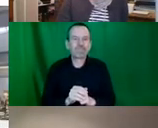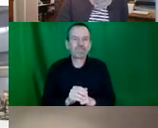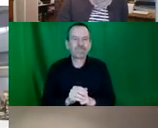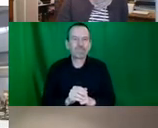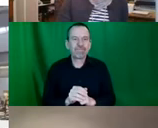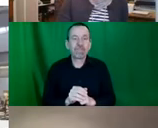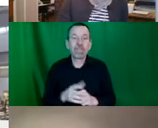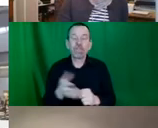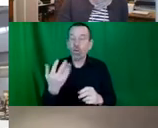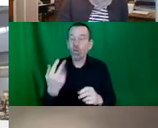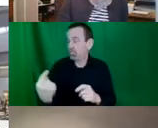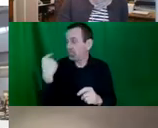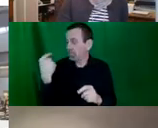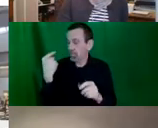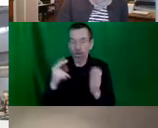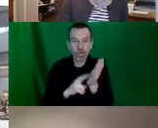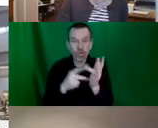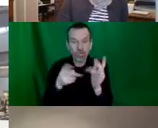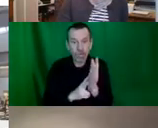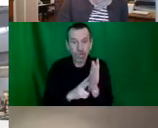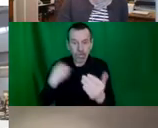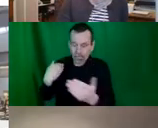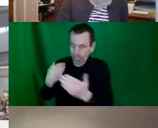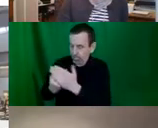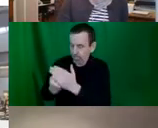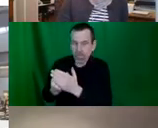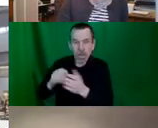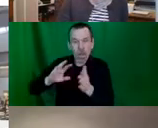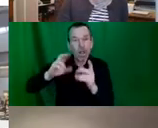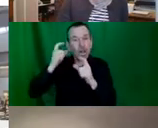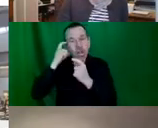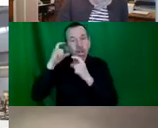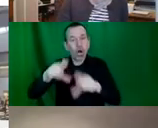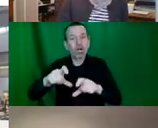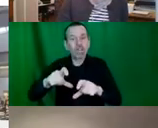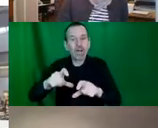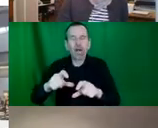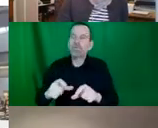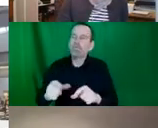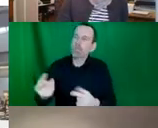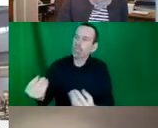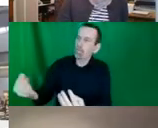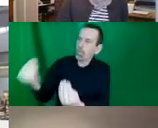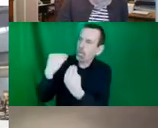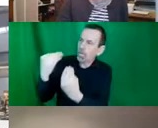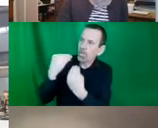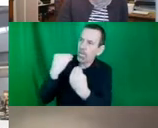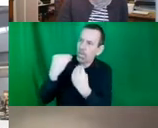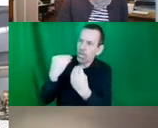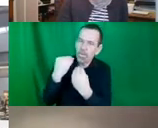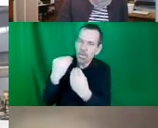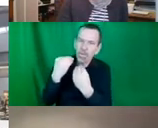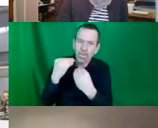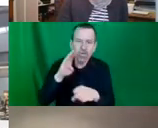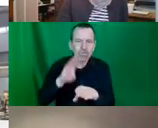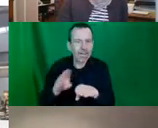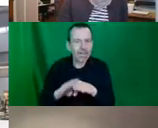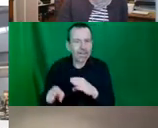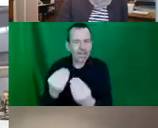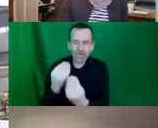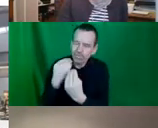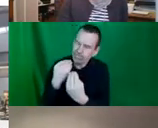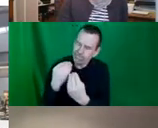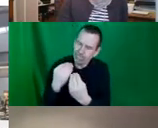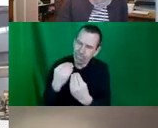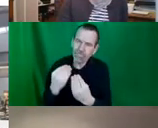From November until lockdown began, I received such wonderful training at my bench, and my internship was everything I thought it would be and more. As